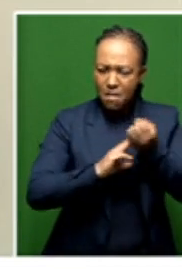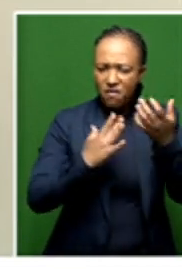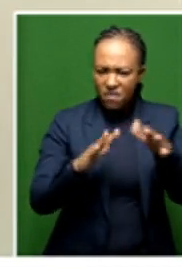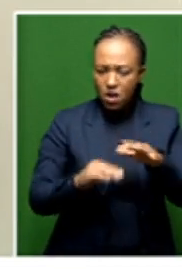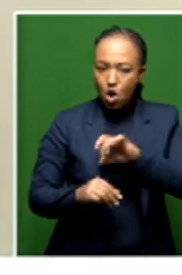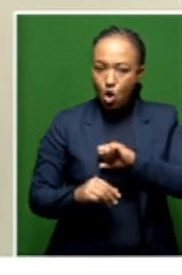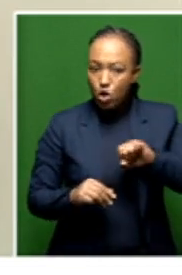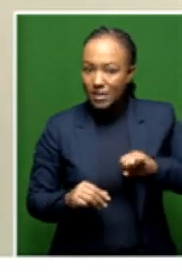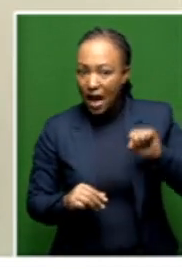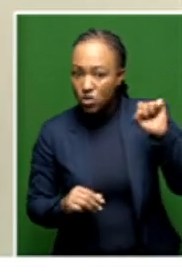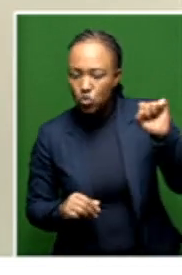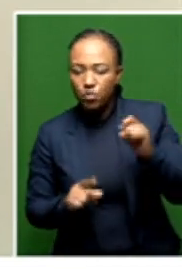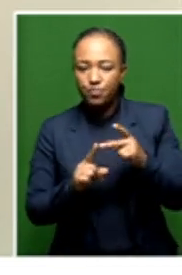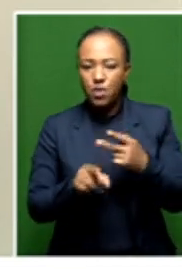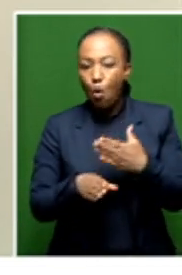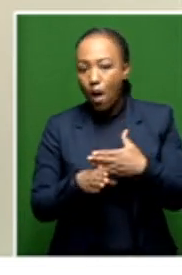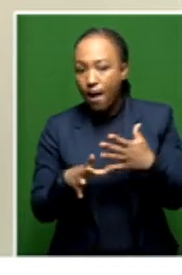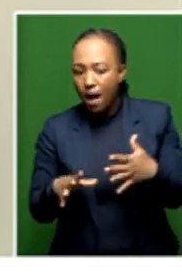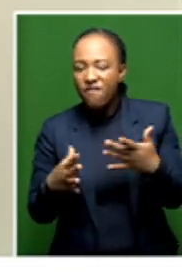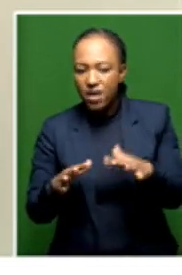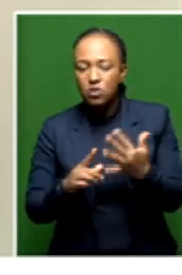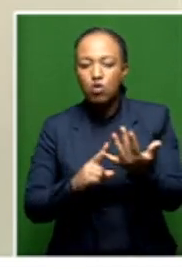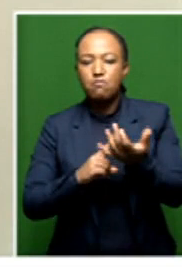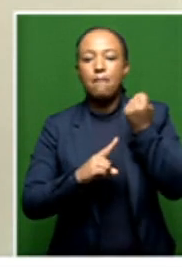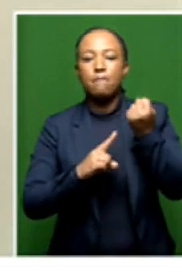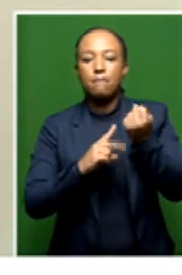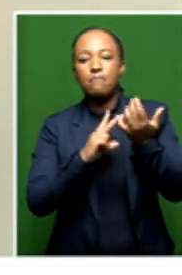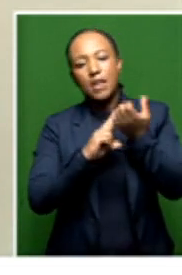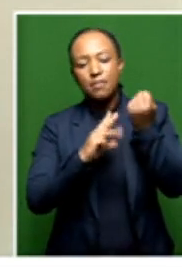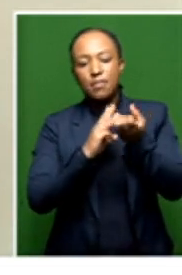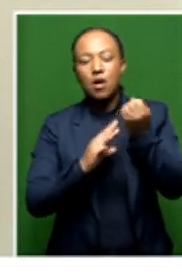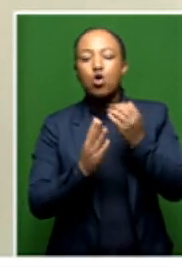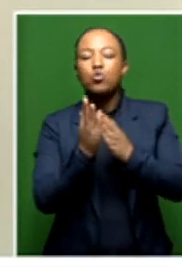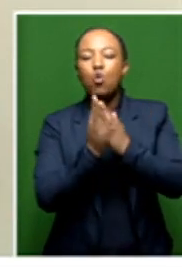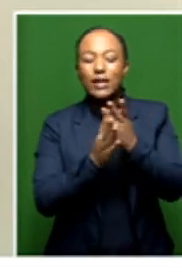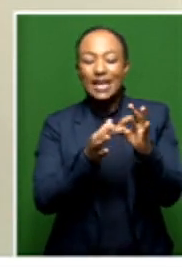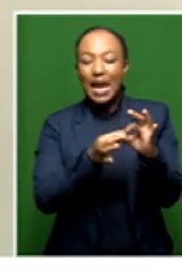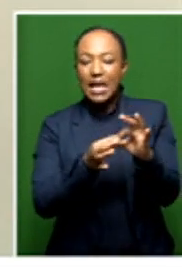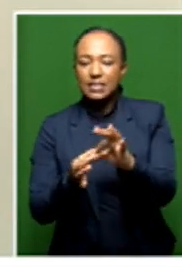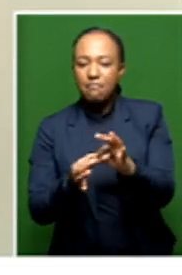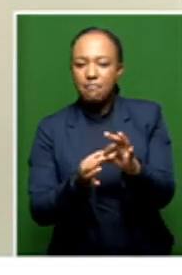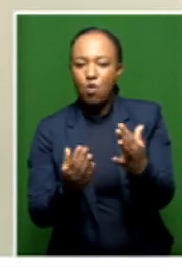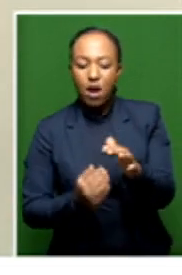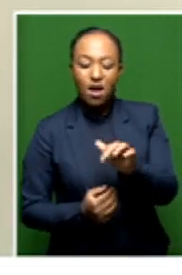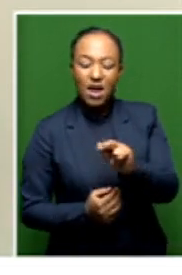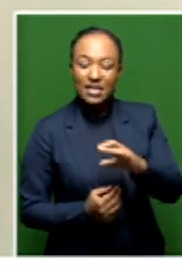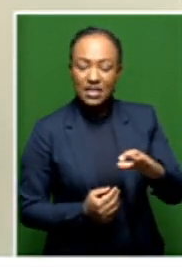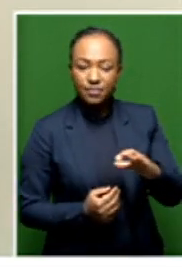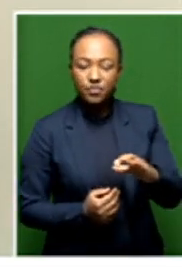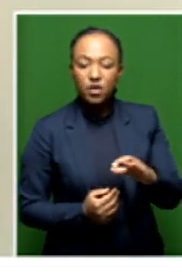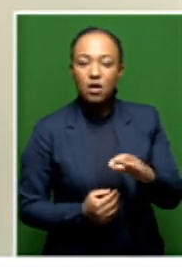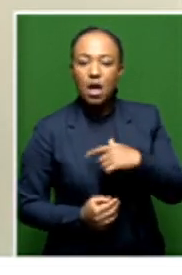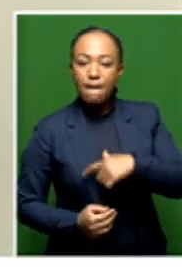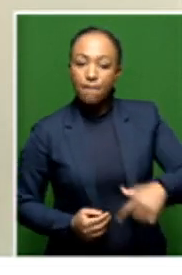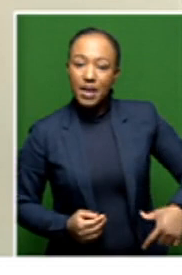COSATU and the workers in this country have attained through our relationship with the ANC. You know, President Nelson